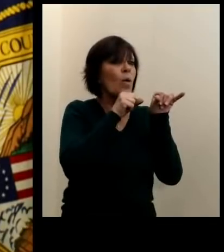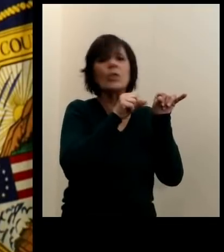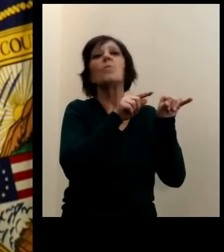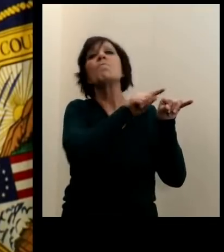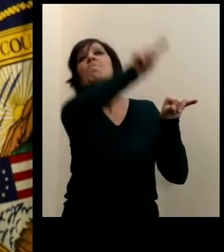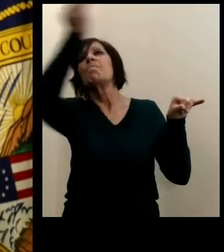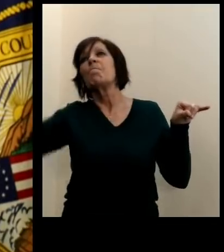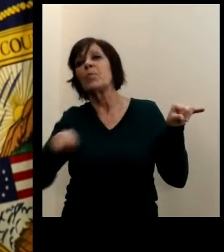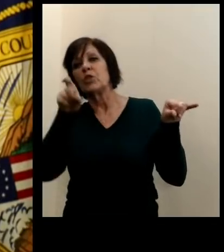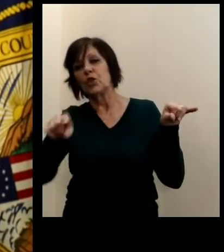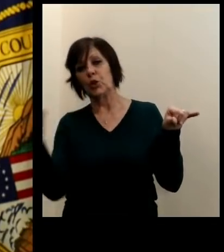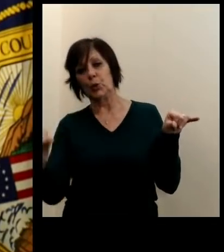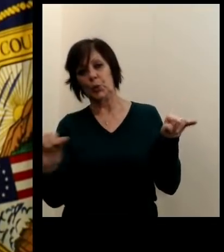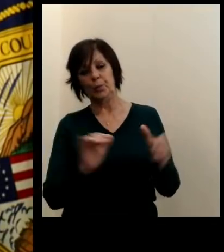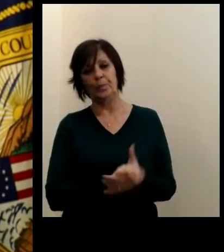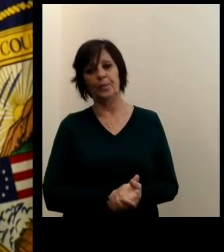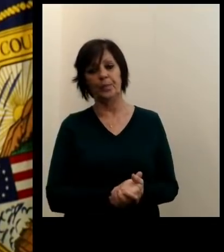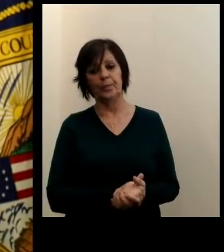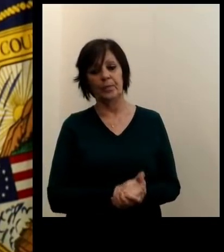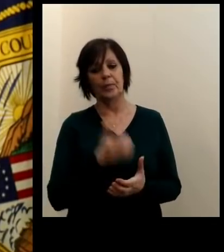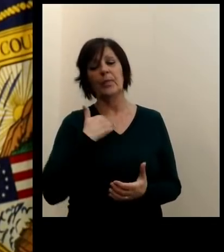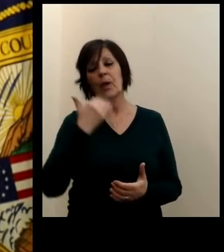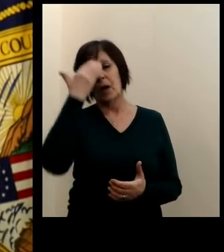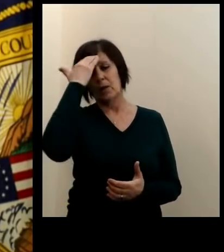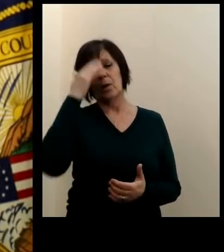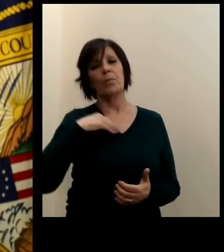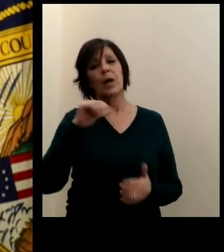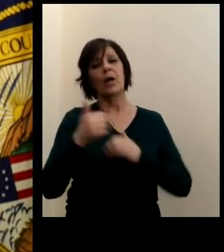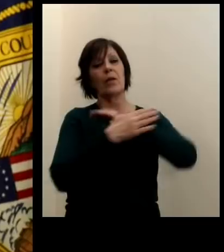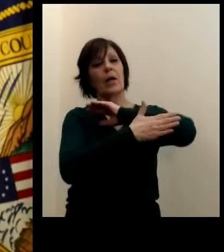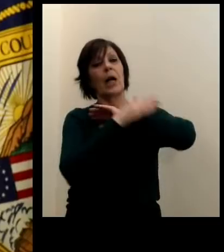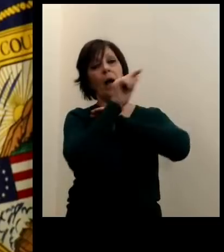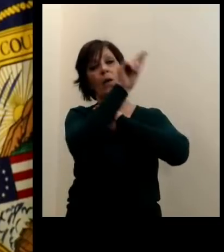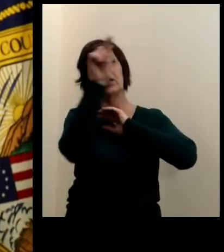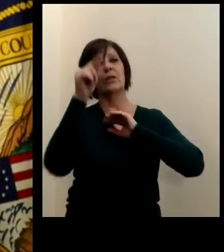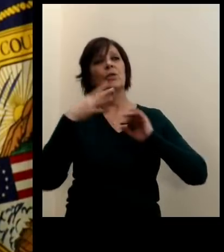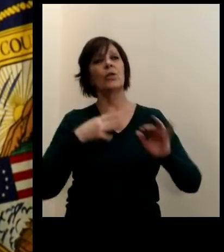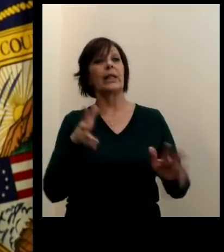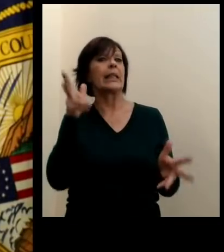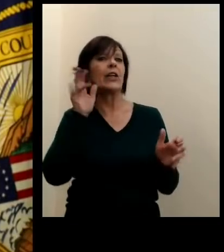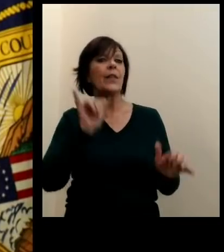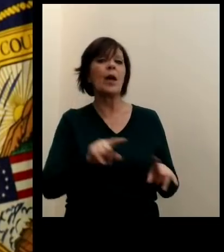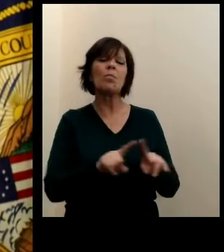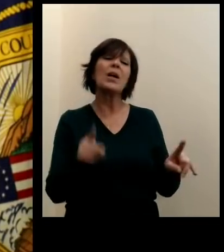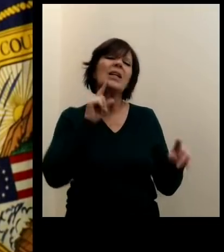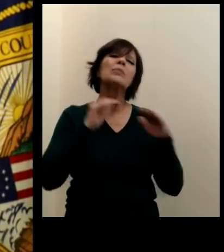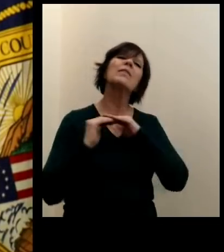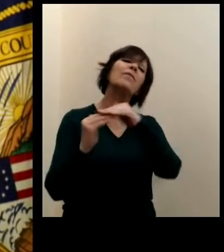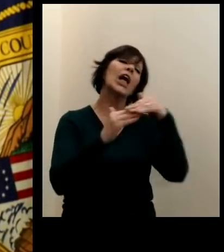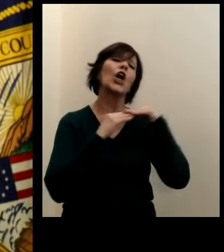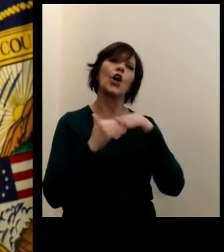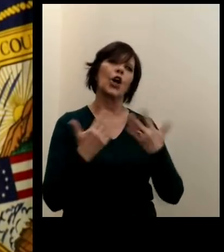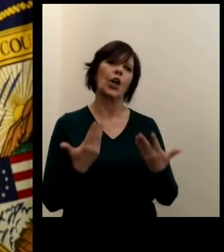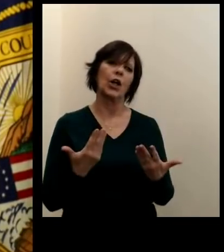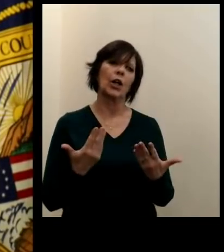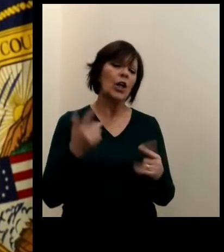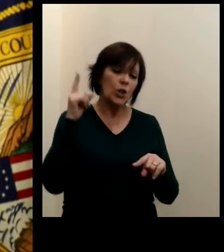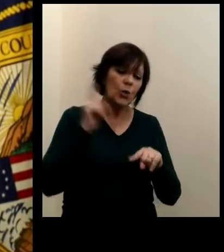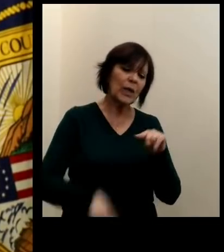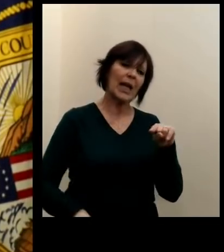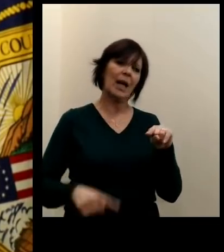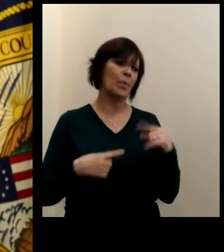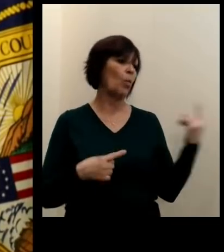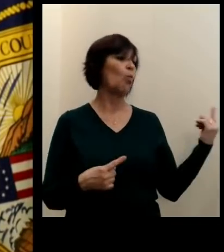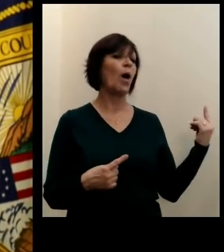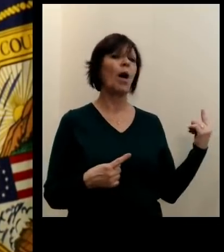else should be in the orange. And I know my fellow county leaders from other counties won't like to hear that, but we got to be treated fairly. You cannot treat